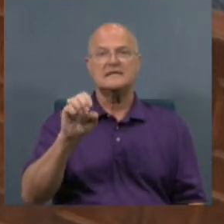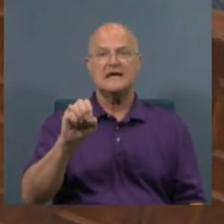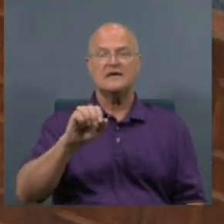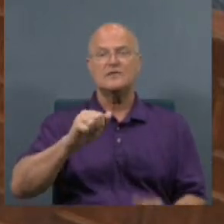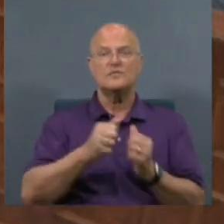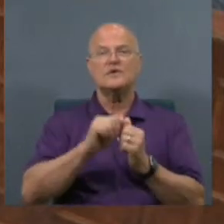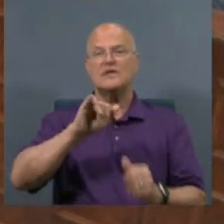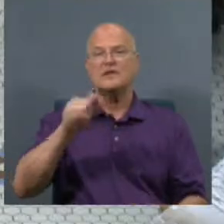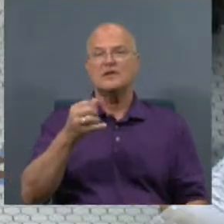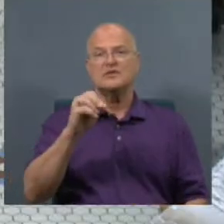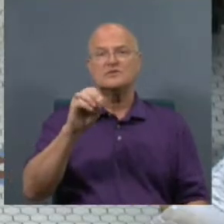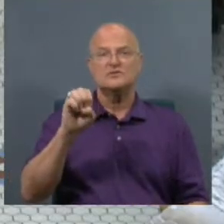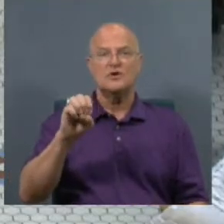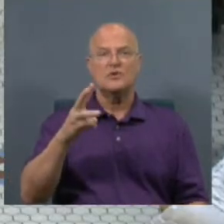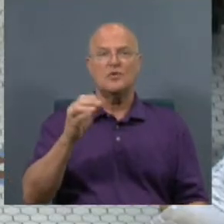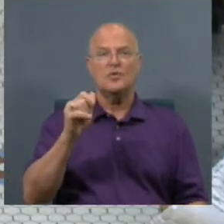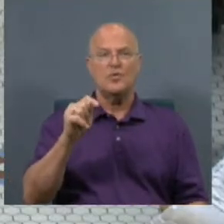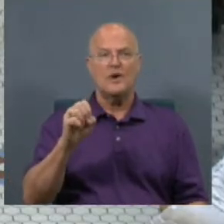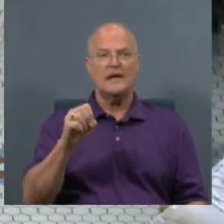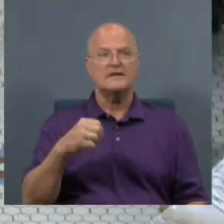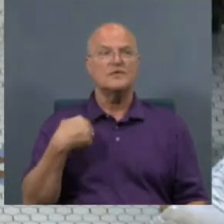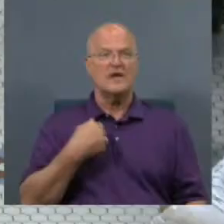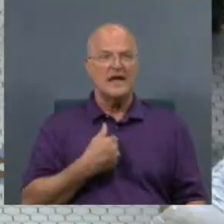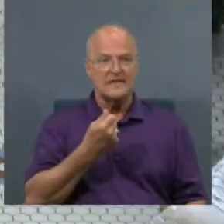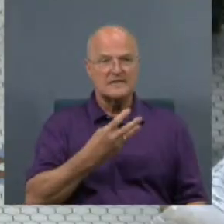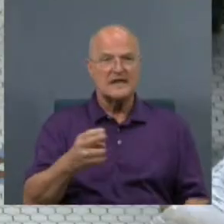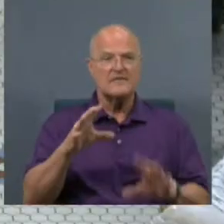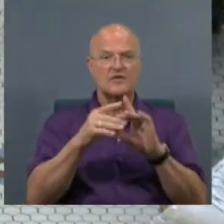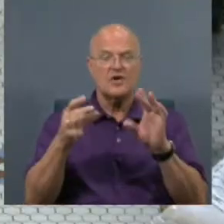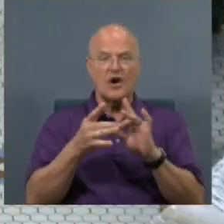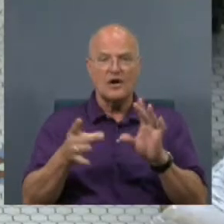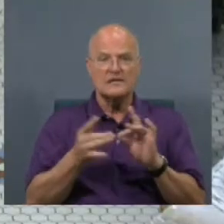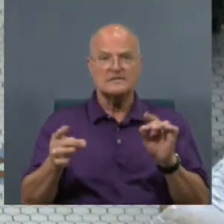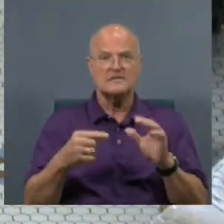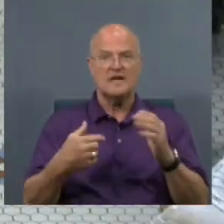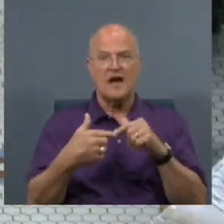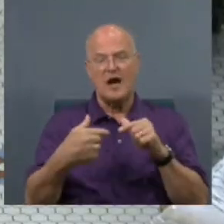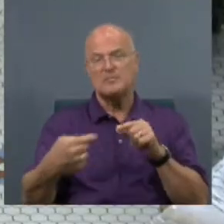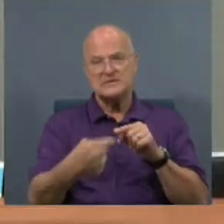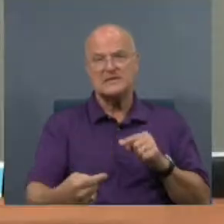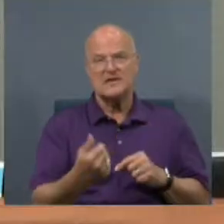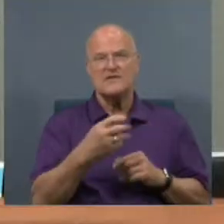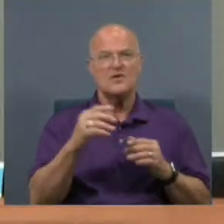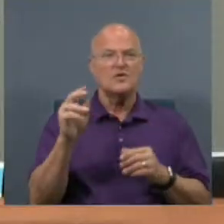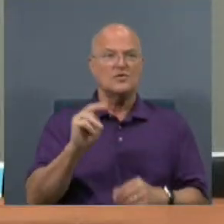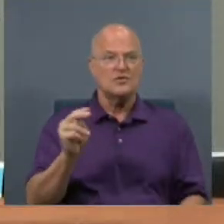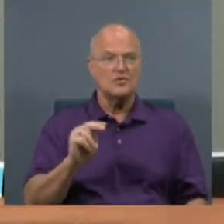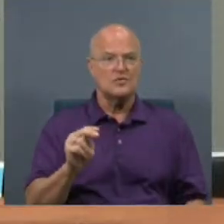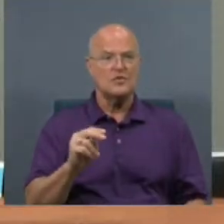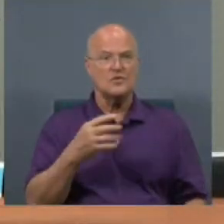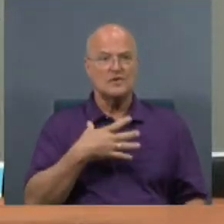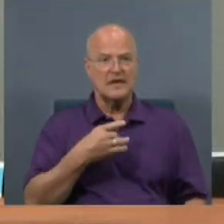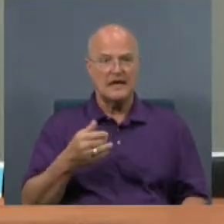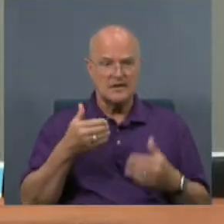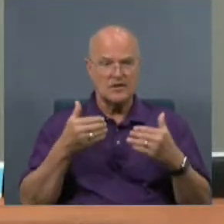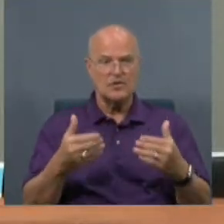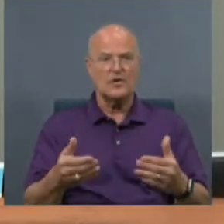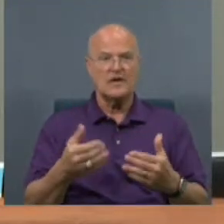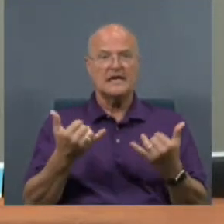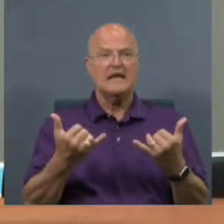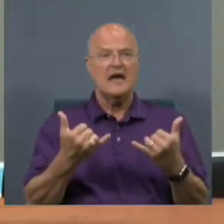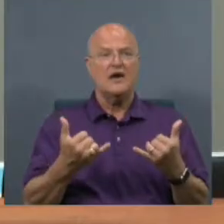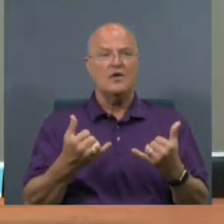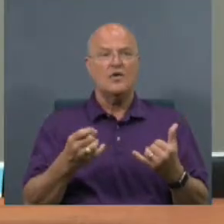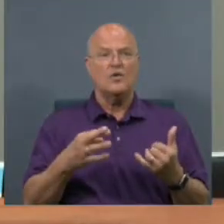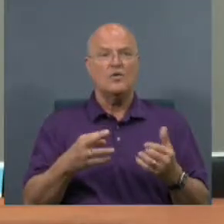Associates. All right, Mr. Dell, we do have several cards in opposition and actually a couple in neutral. Would you like to go ahead now, or